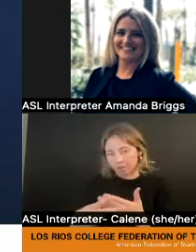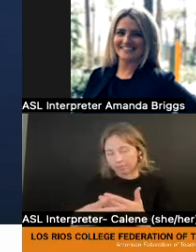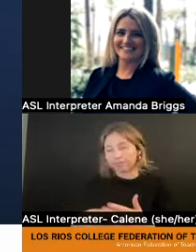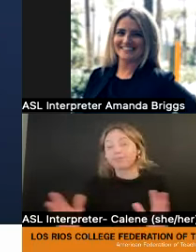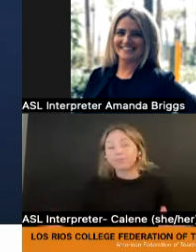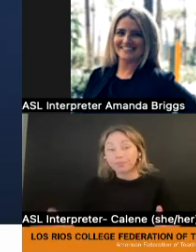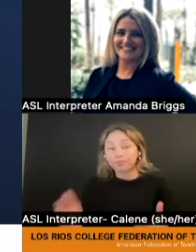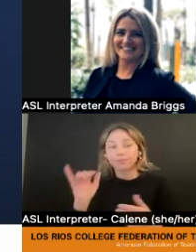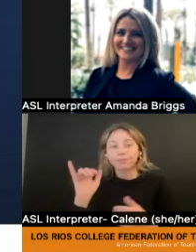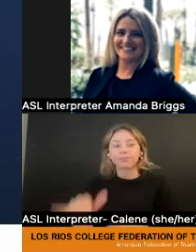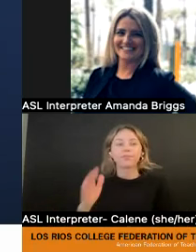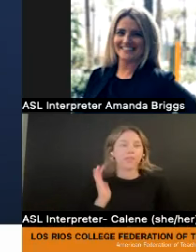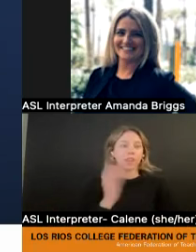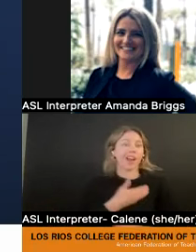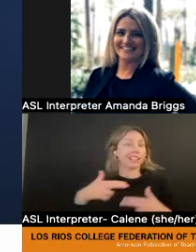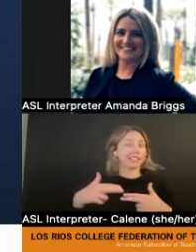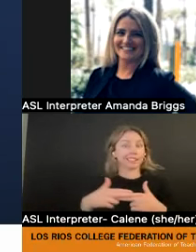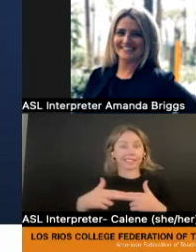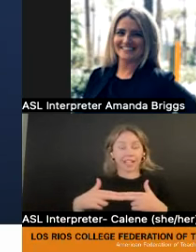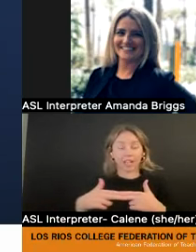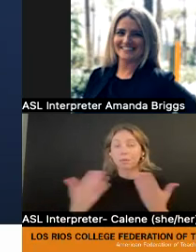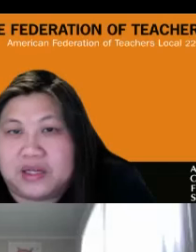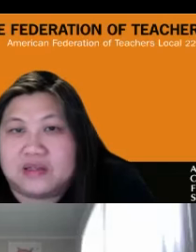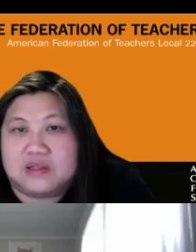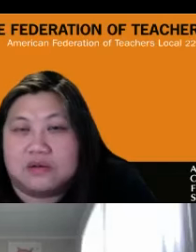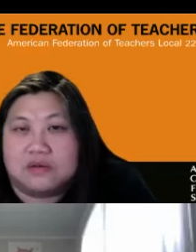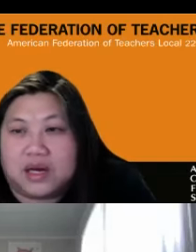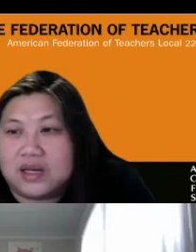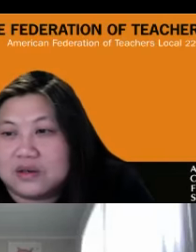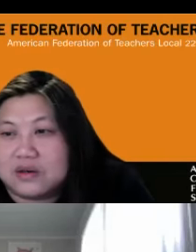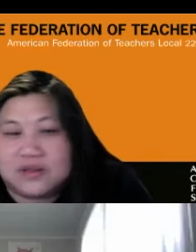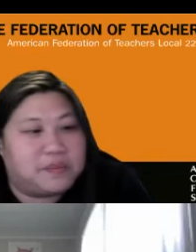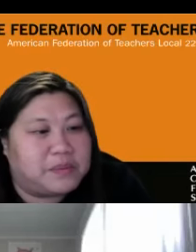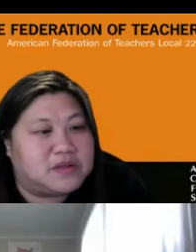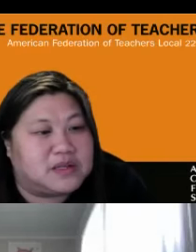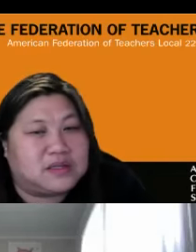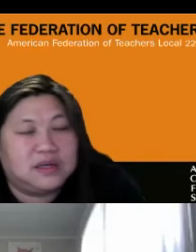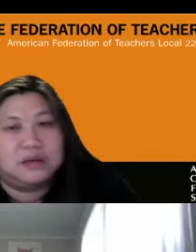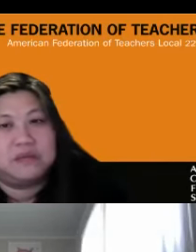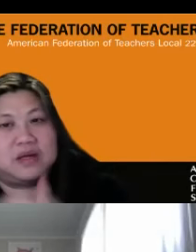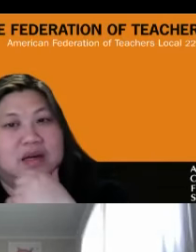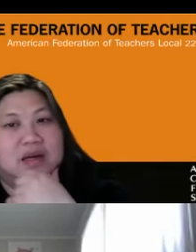this slide deck, but I know there might be different questions. I'm happy to answer as our members of the team.